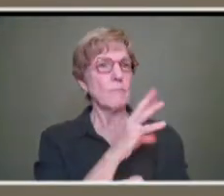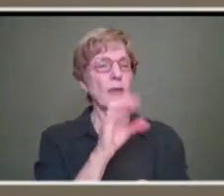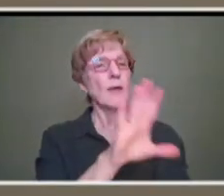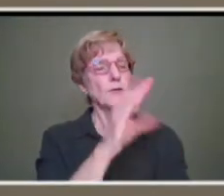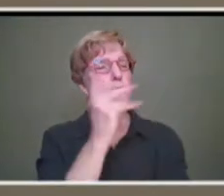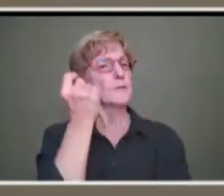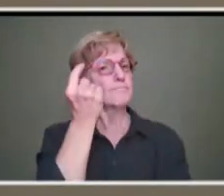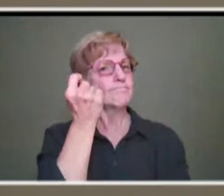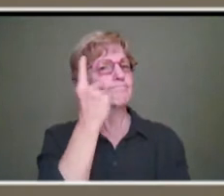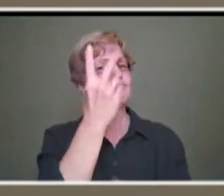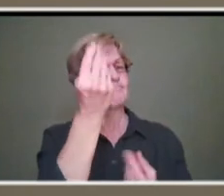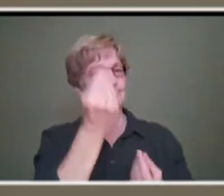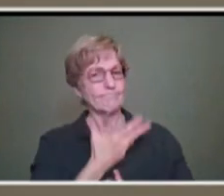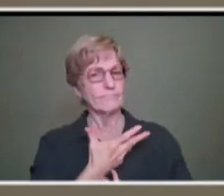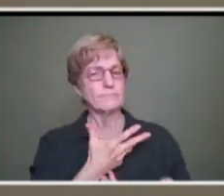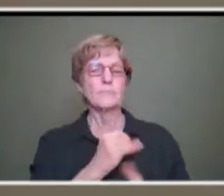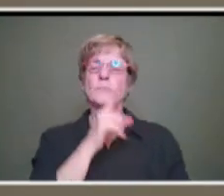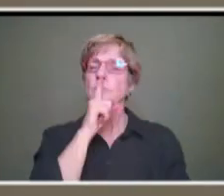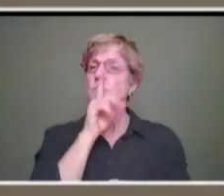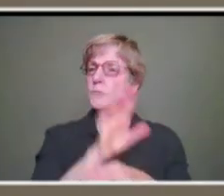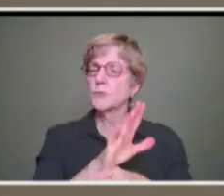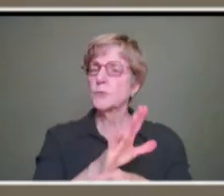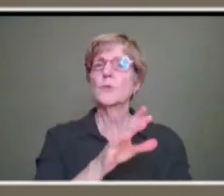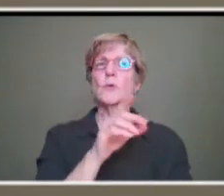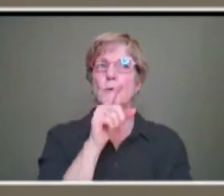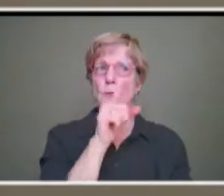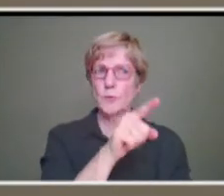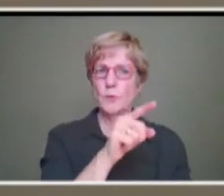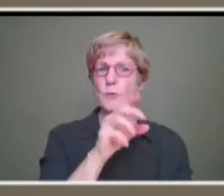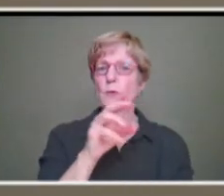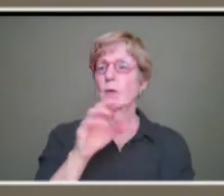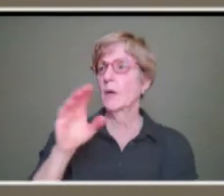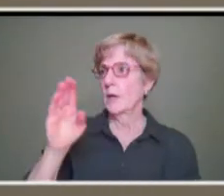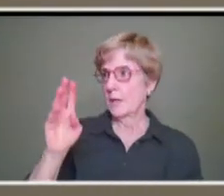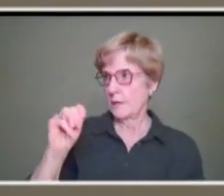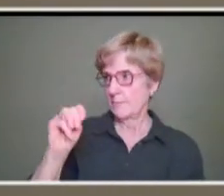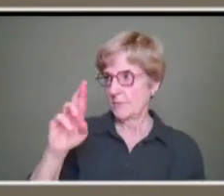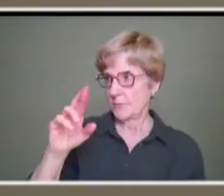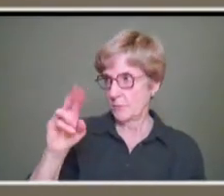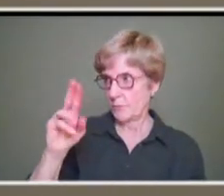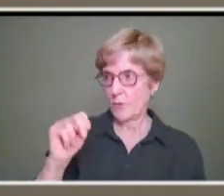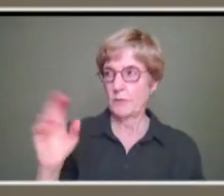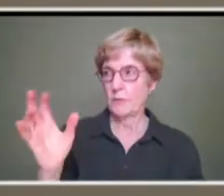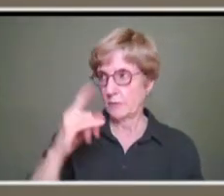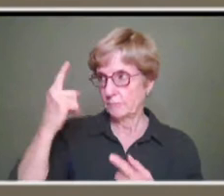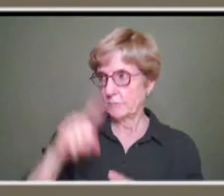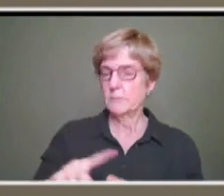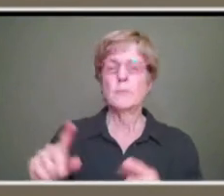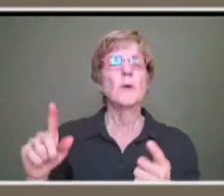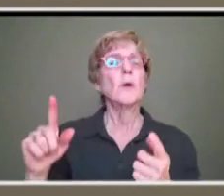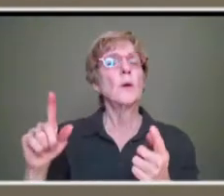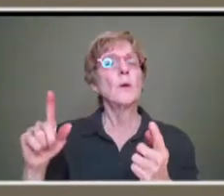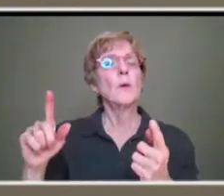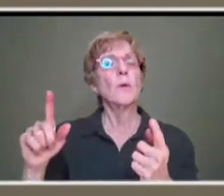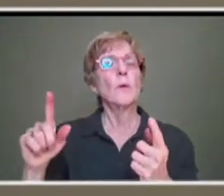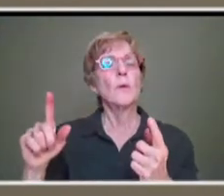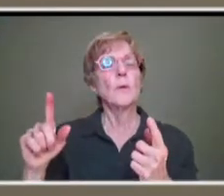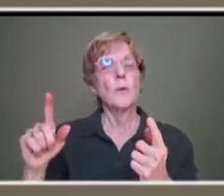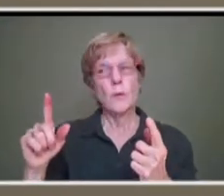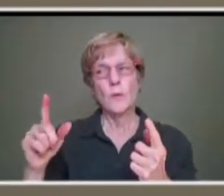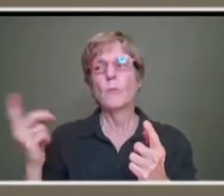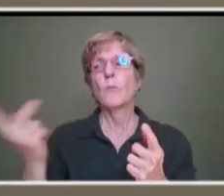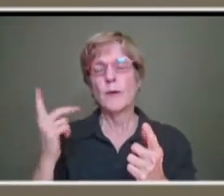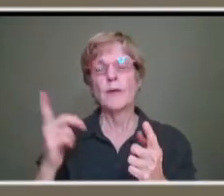I can assure you and Colin Mr Brown Can attest to this we meet on a regular case Cadence and we have